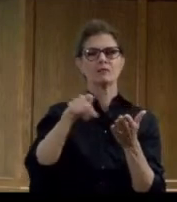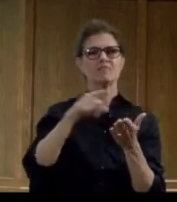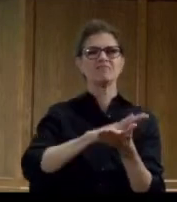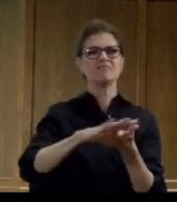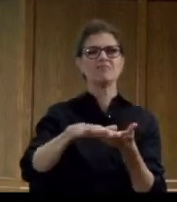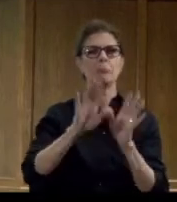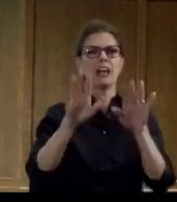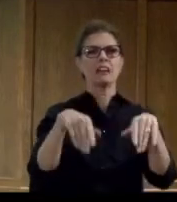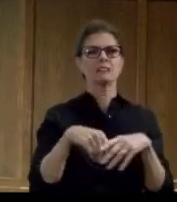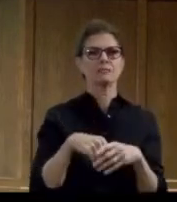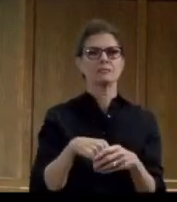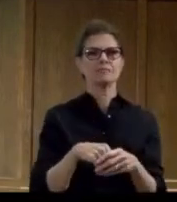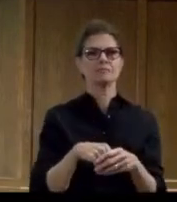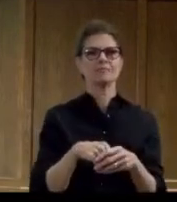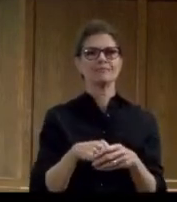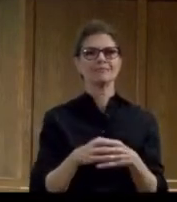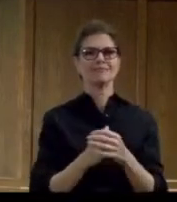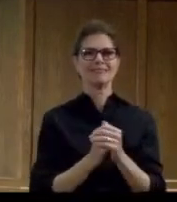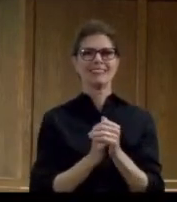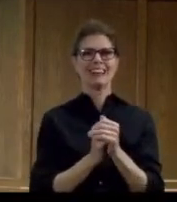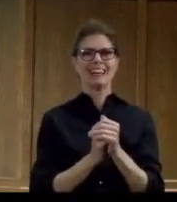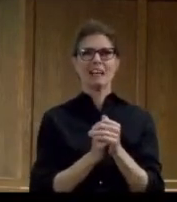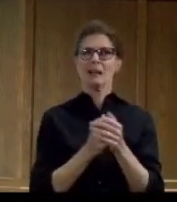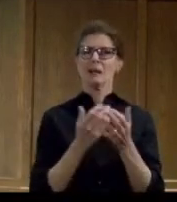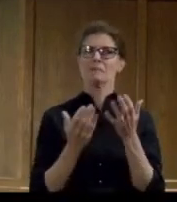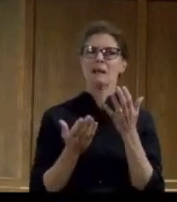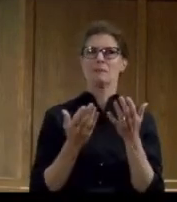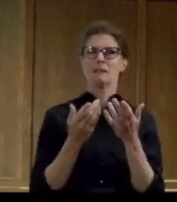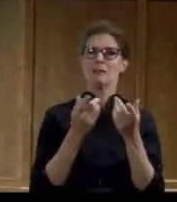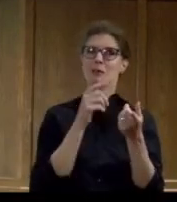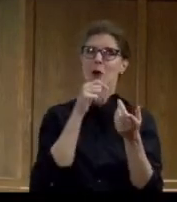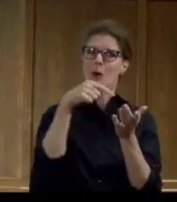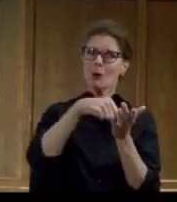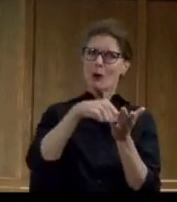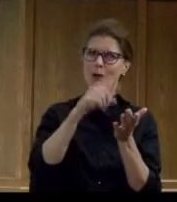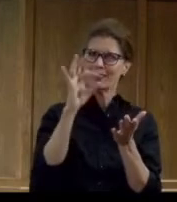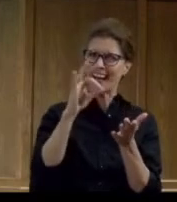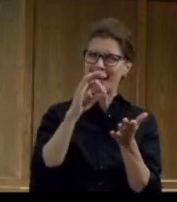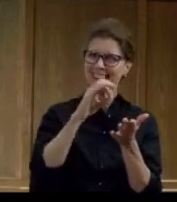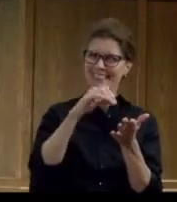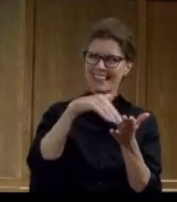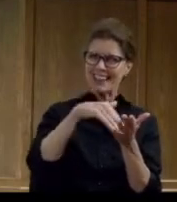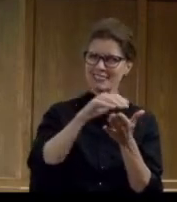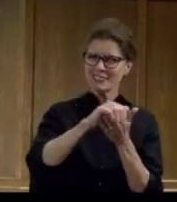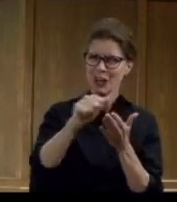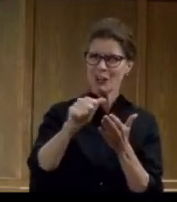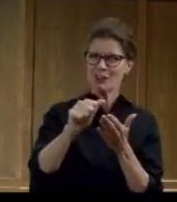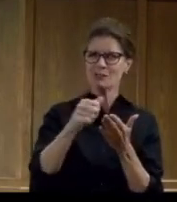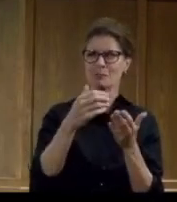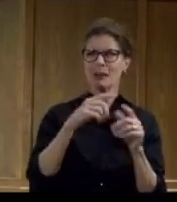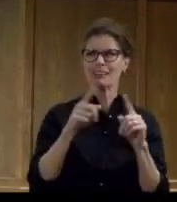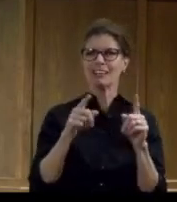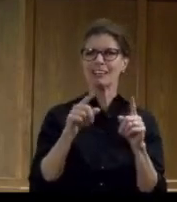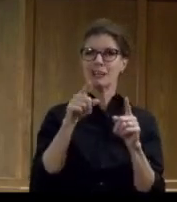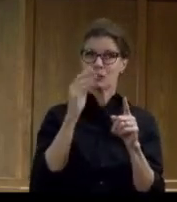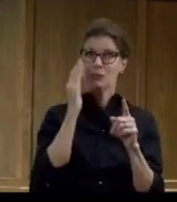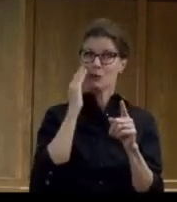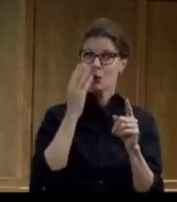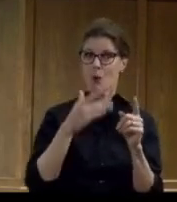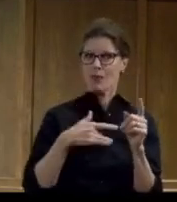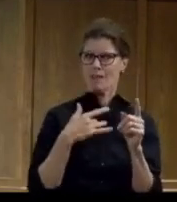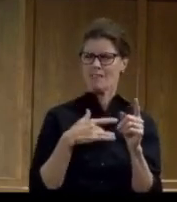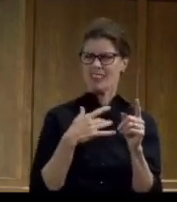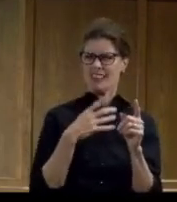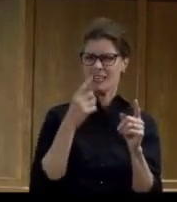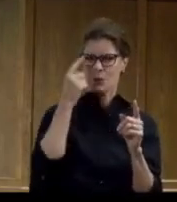wasn't $9,000 in your life, but surely in the last few months, last year, you do know the feeling of when you think you're going to pay for something, and then all of a